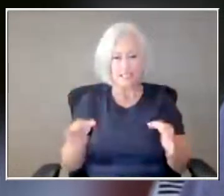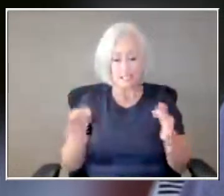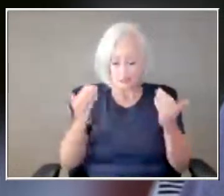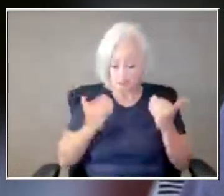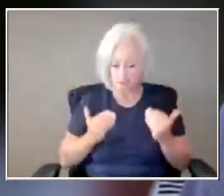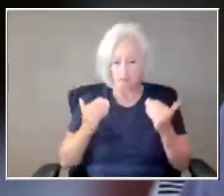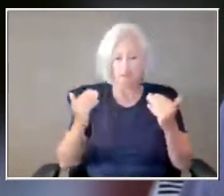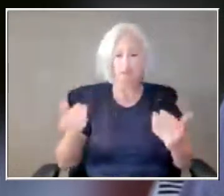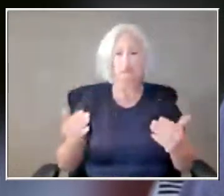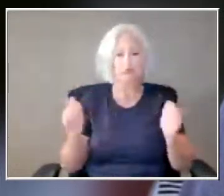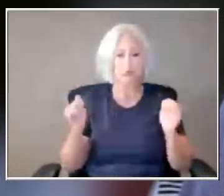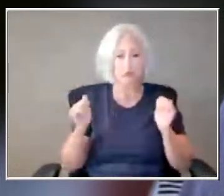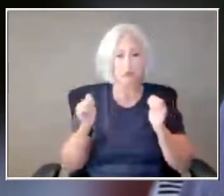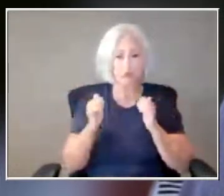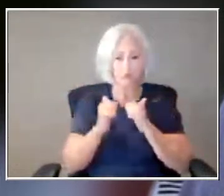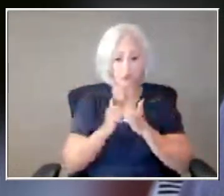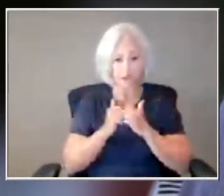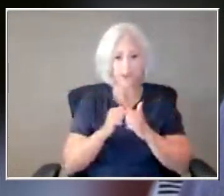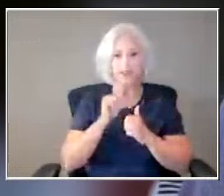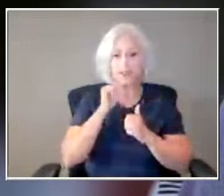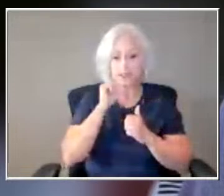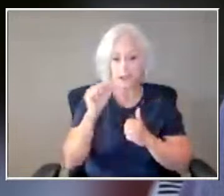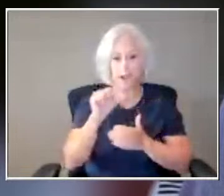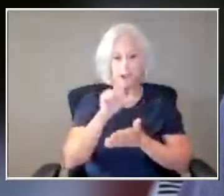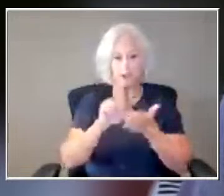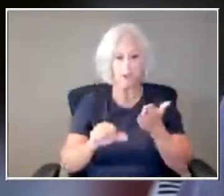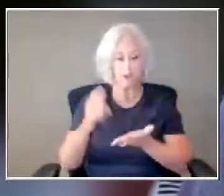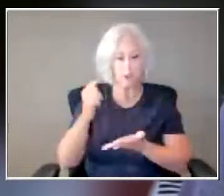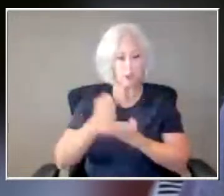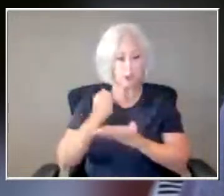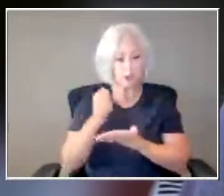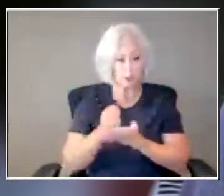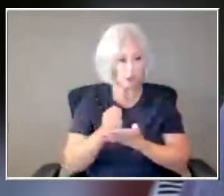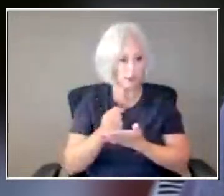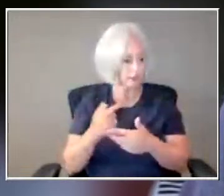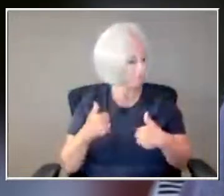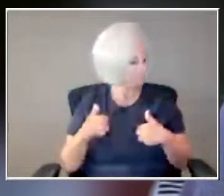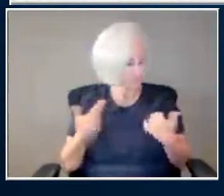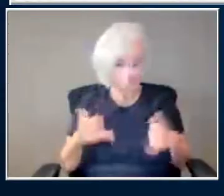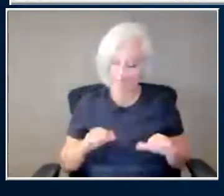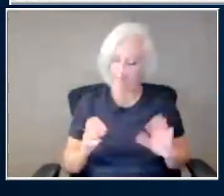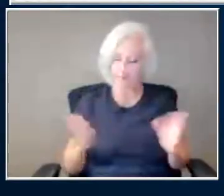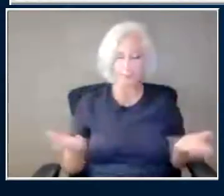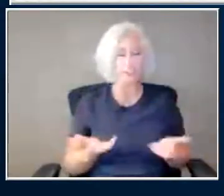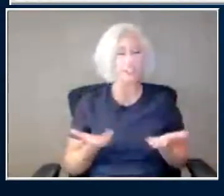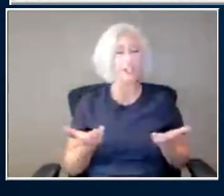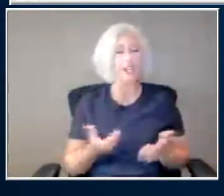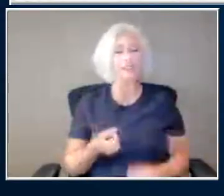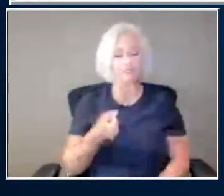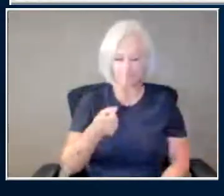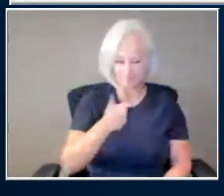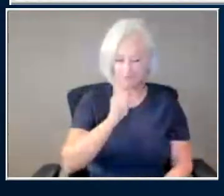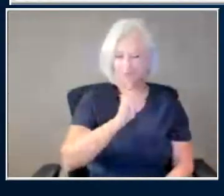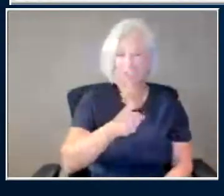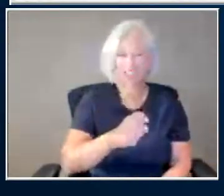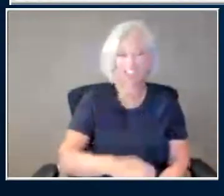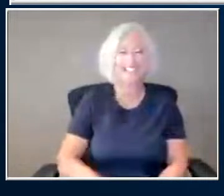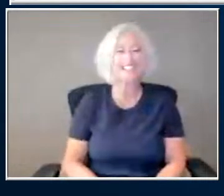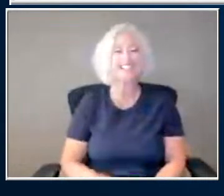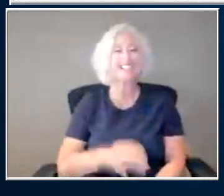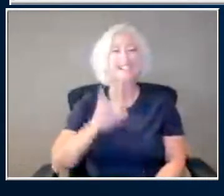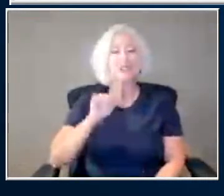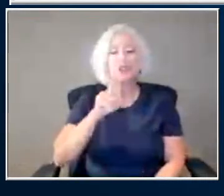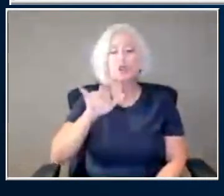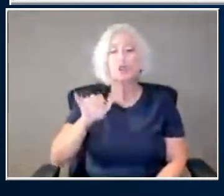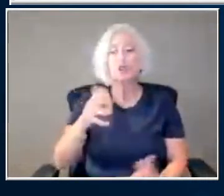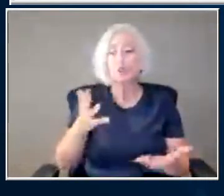forward with non-surgical treatments, and I'm still here. Yes, you are. Jeremy wants to know, is there a difference in how